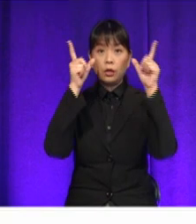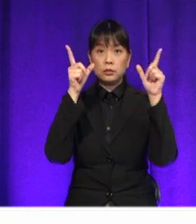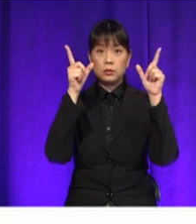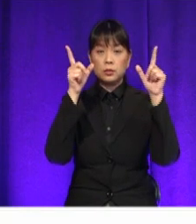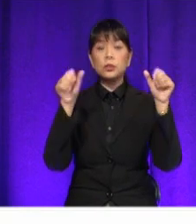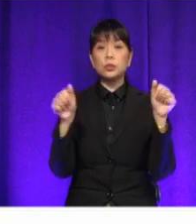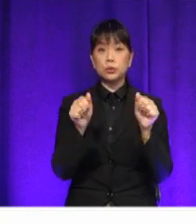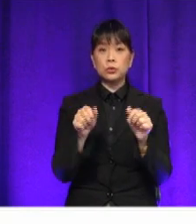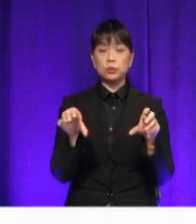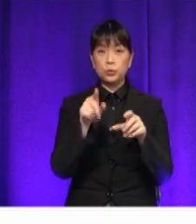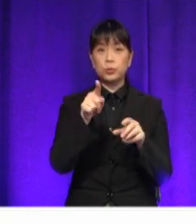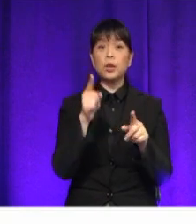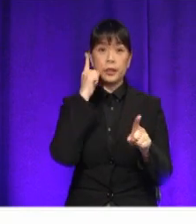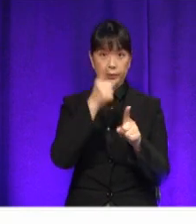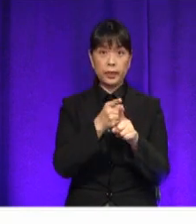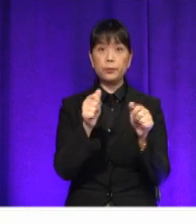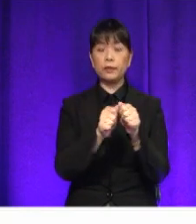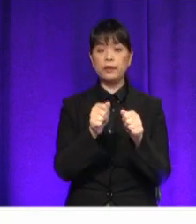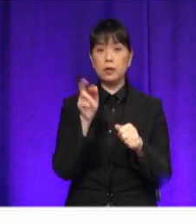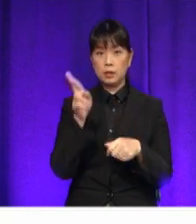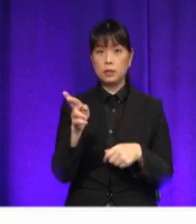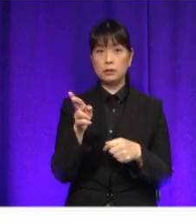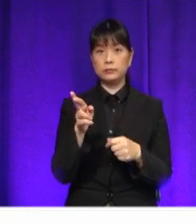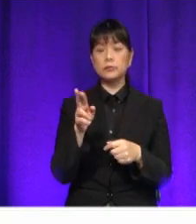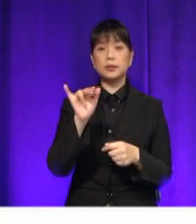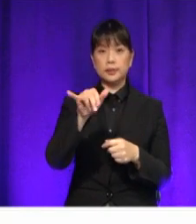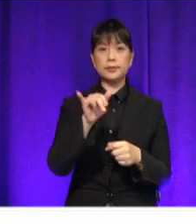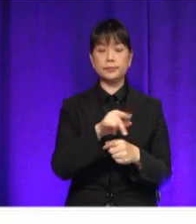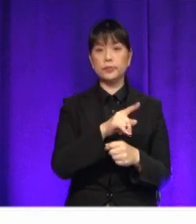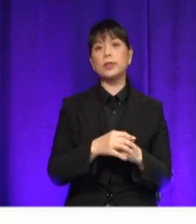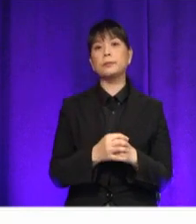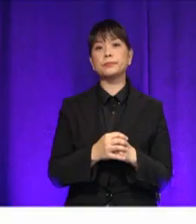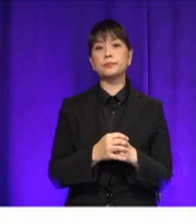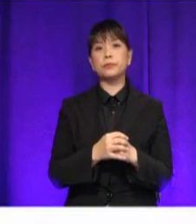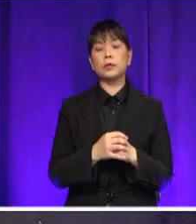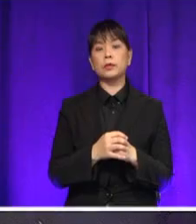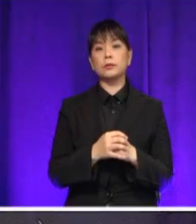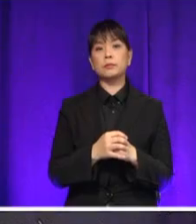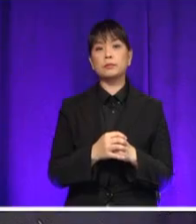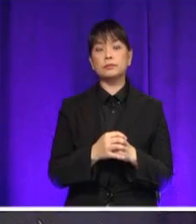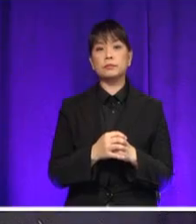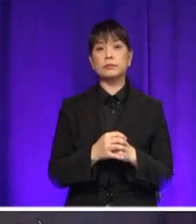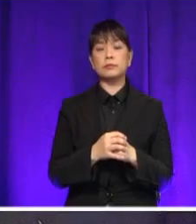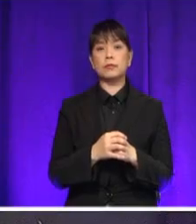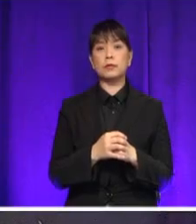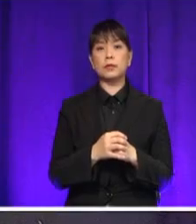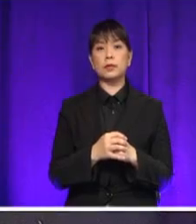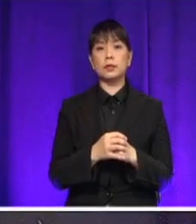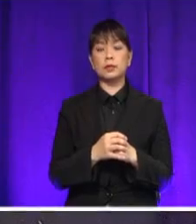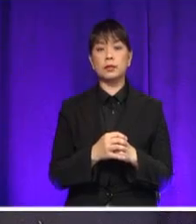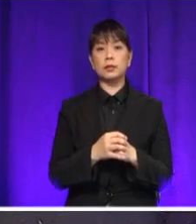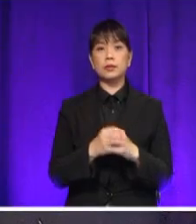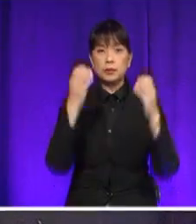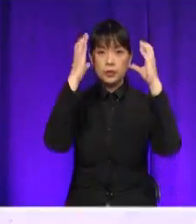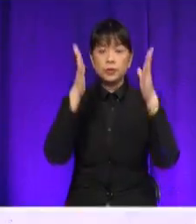with Sharina? Yes, okay. All right, now what I'm going to do next is I'm going to say